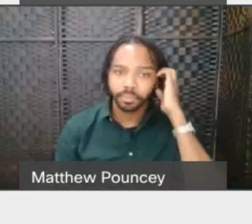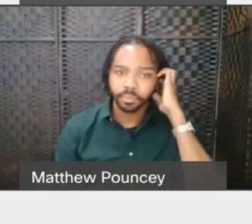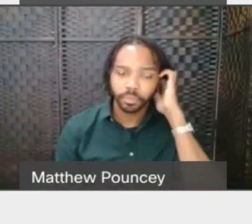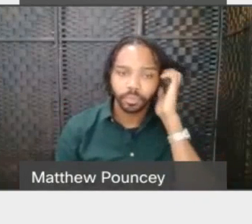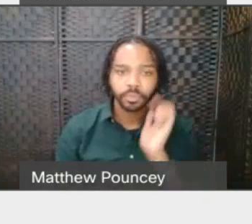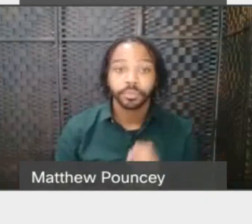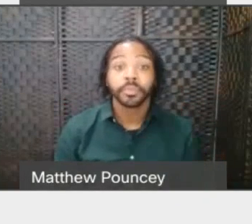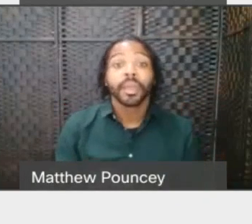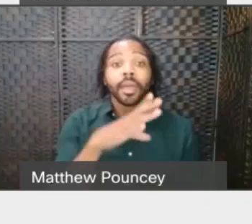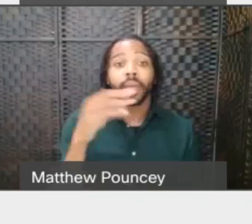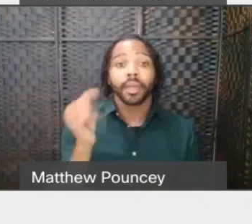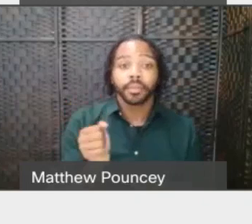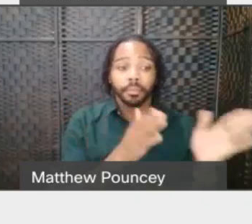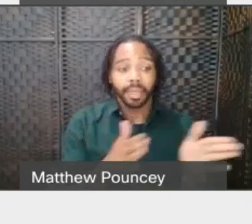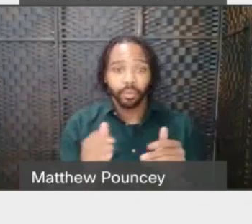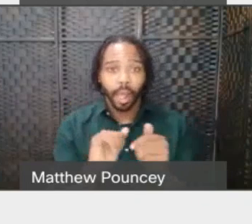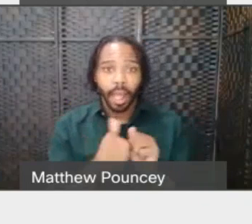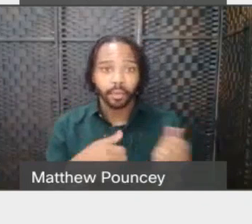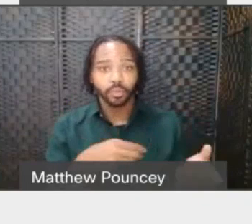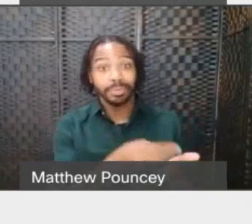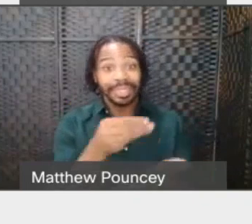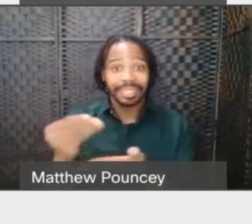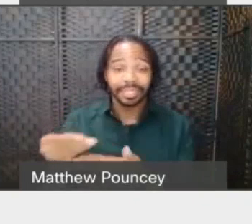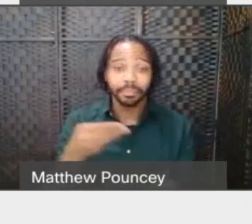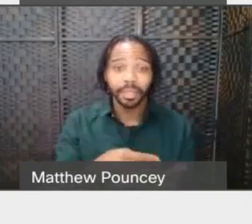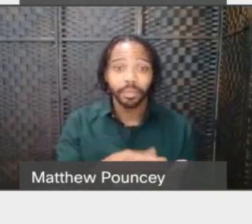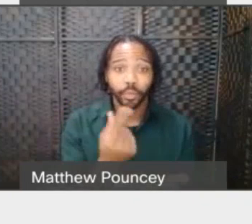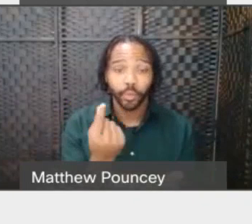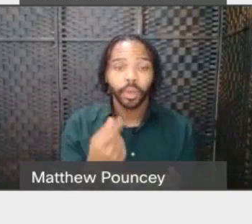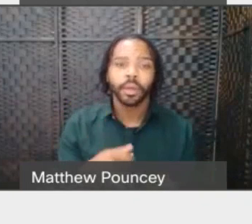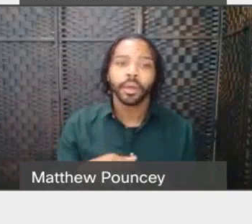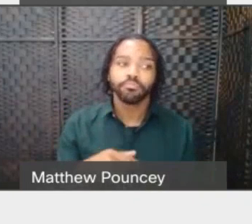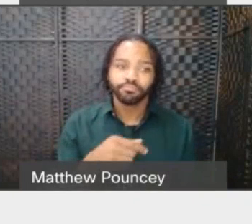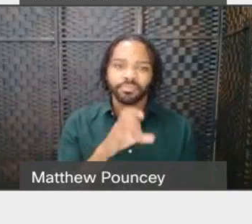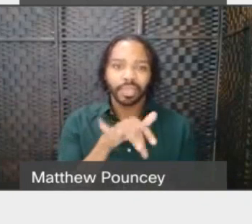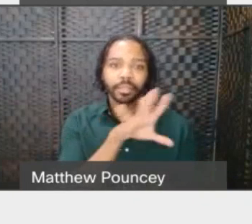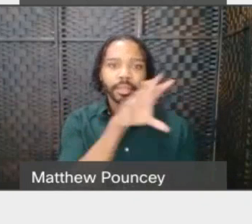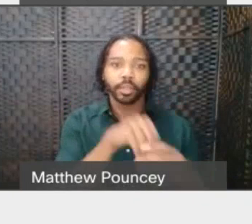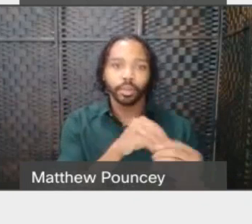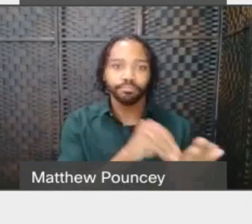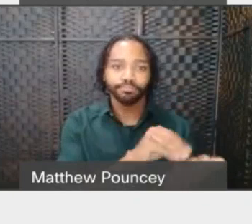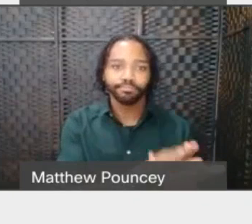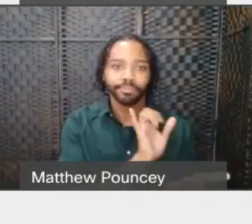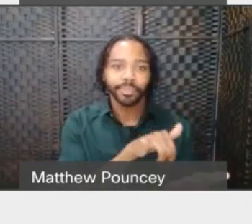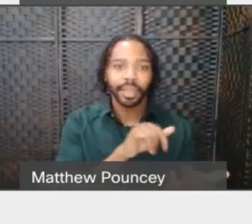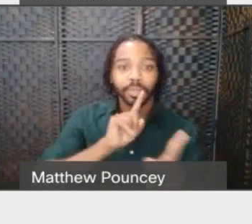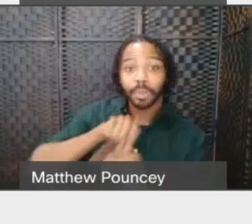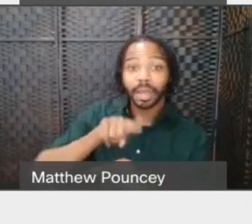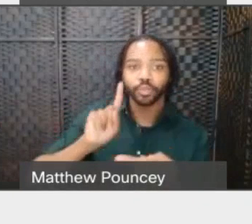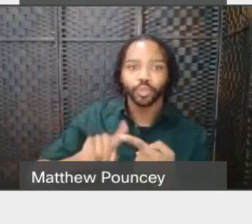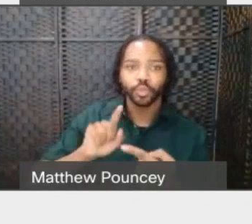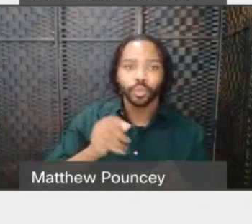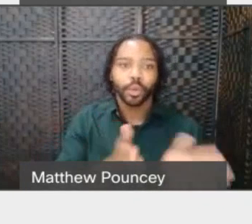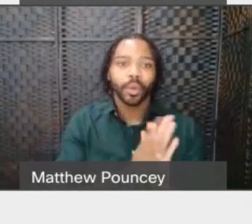And the plan for how those funds are spent would be included in the response to the request